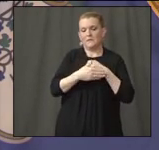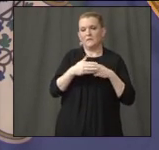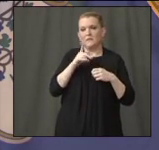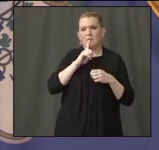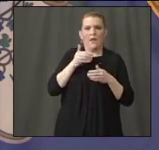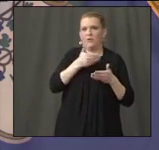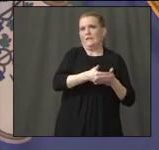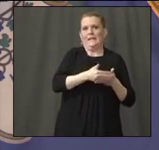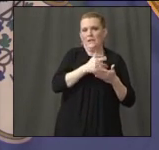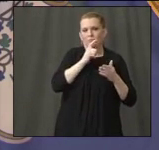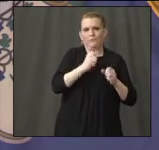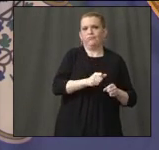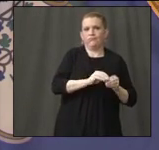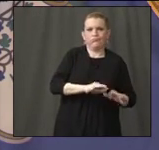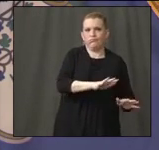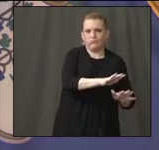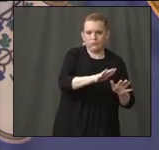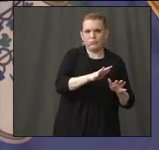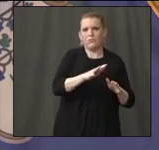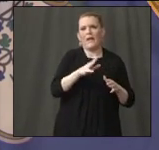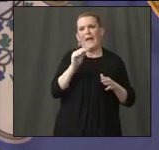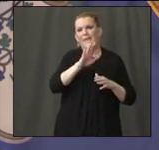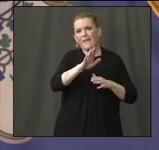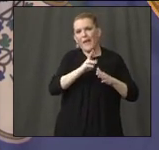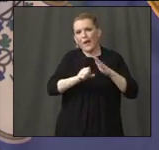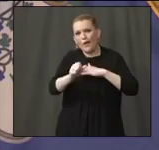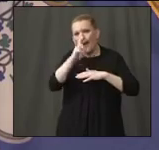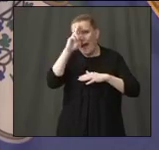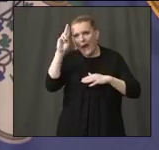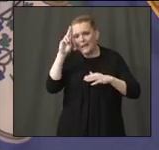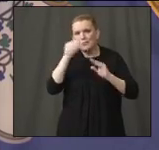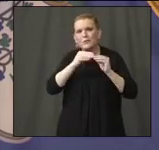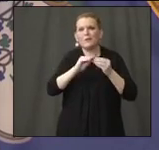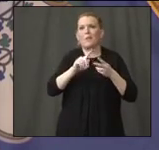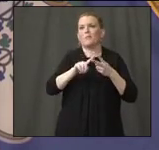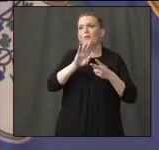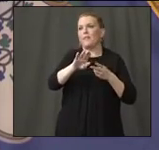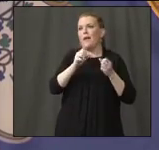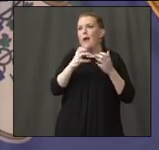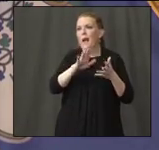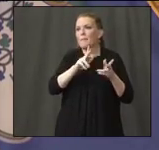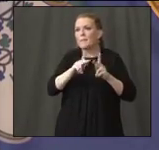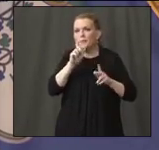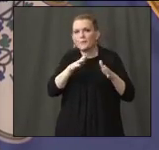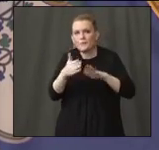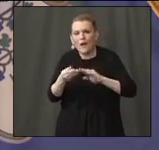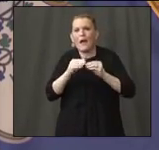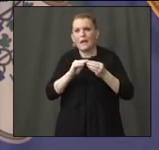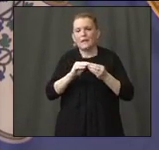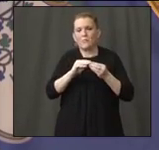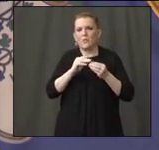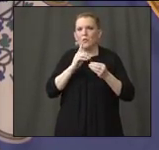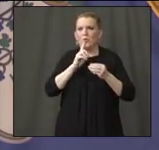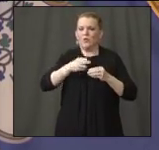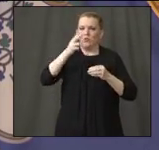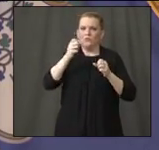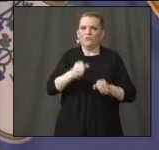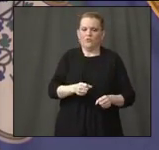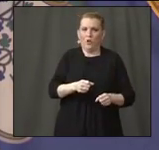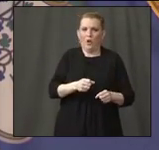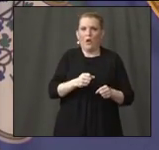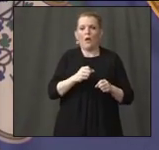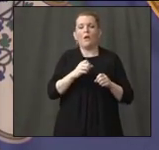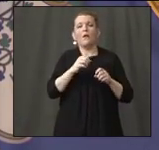and the fatalities were strong. And the other thing worth thinking about is how we define a COVID-related fatality. You